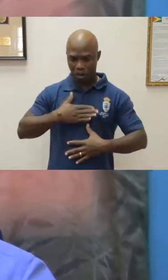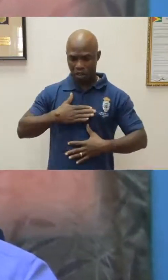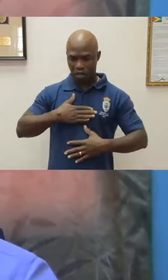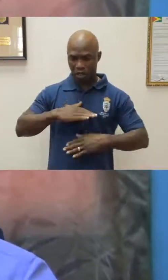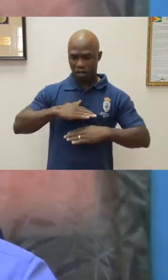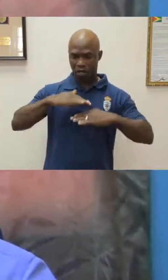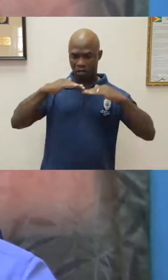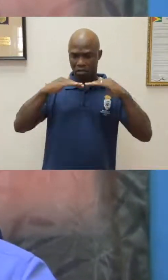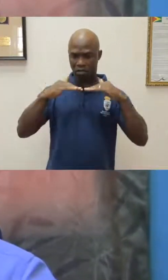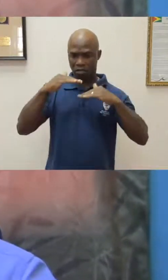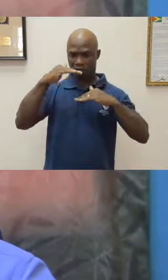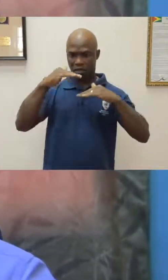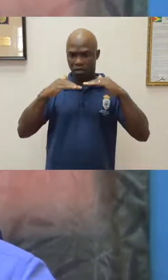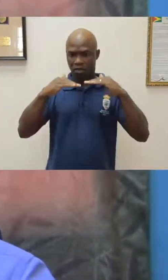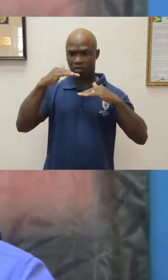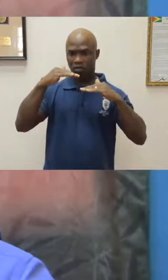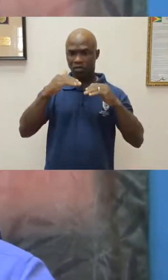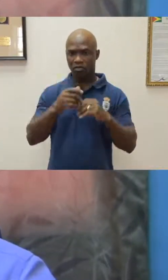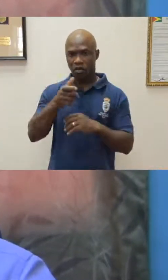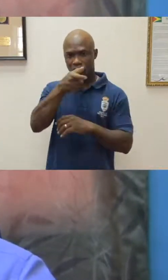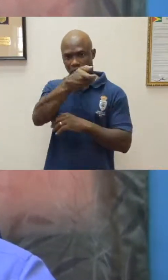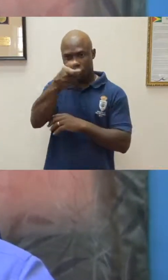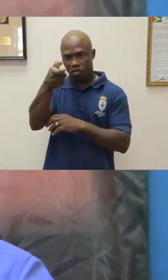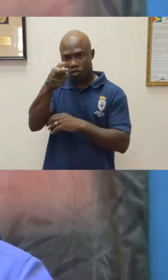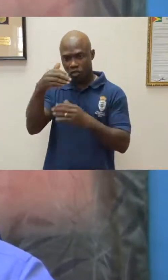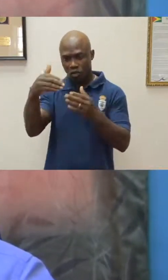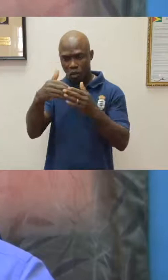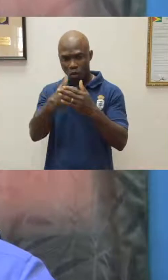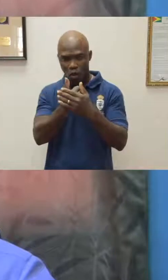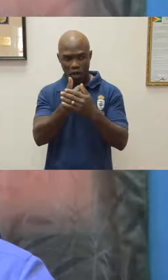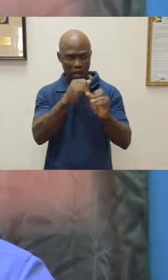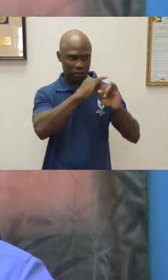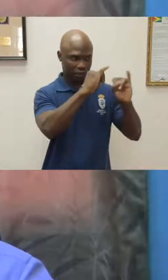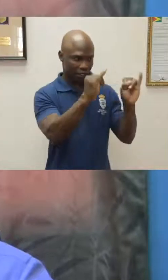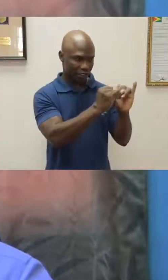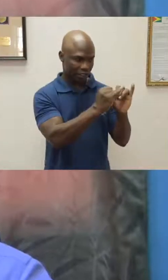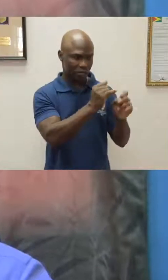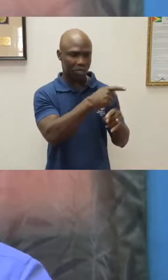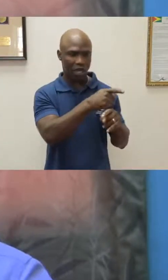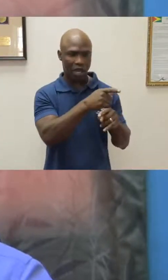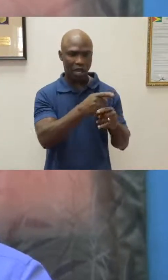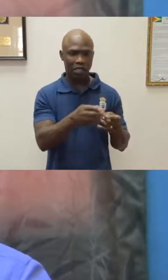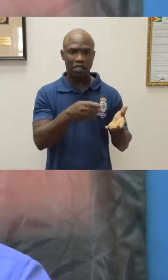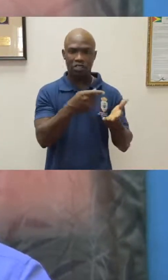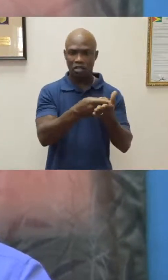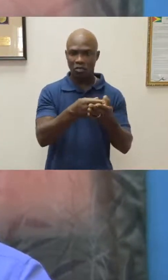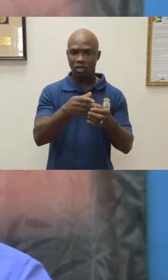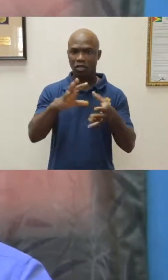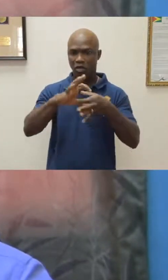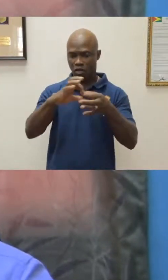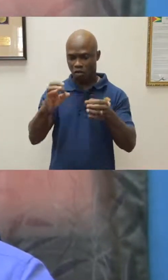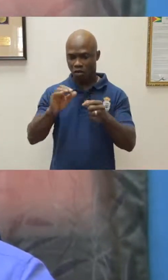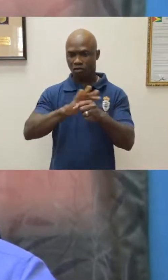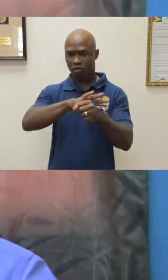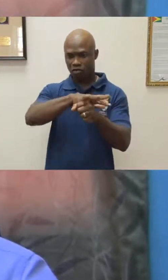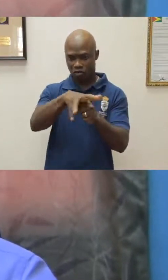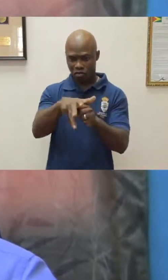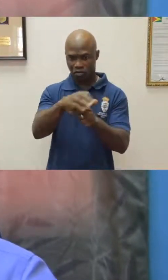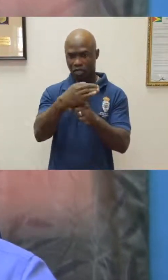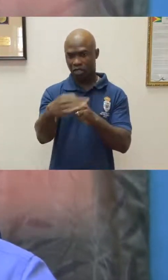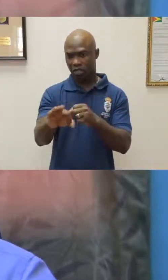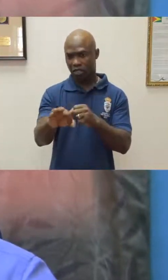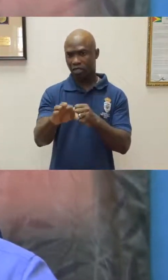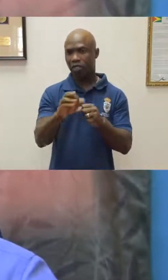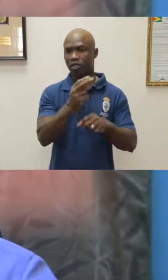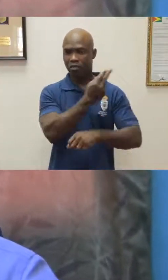early isolation, diagnosis, and treatment of COVID-19 positive patients. Institutional quarantine. We